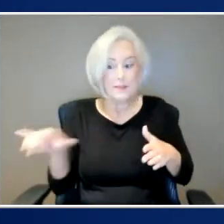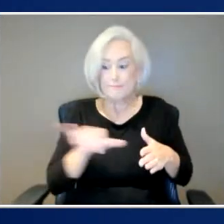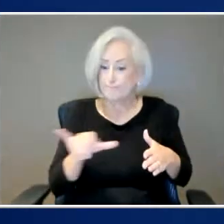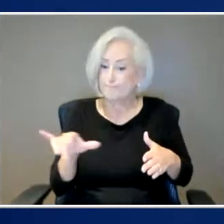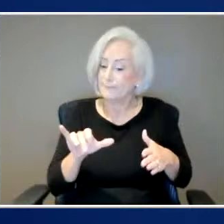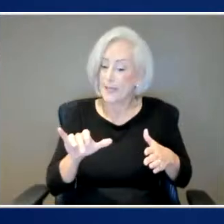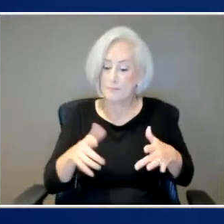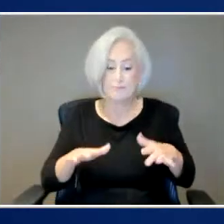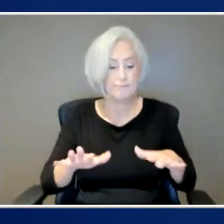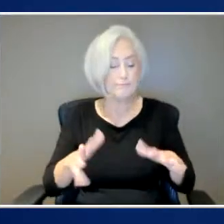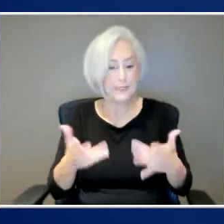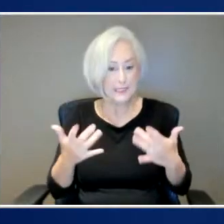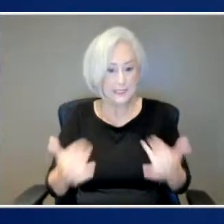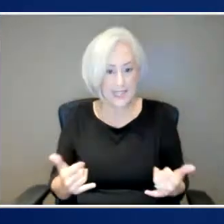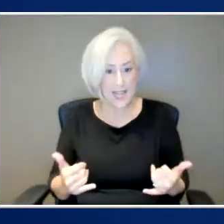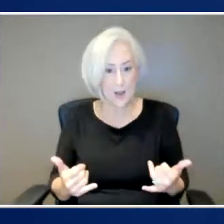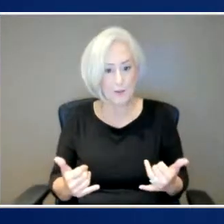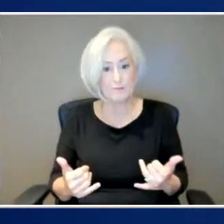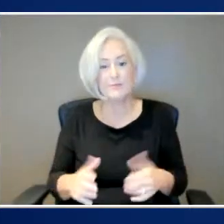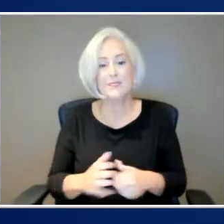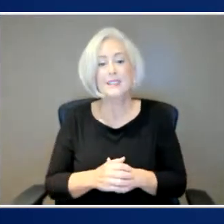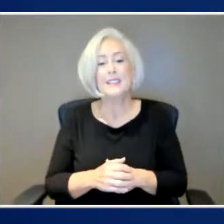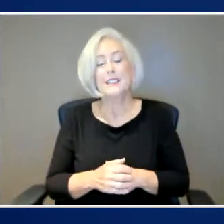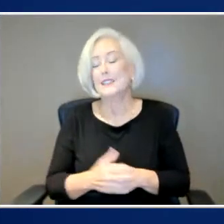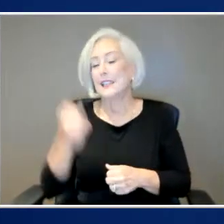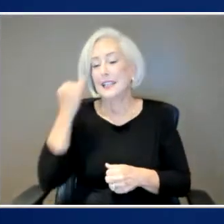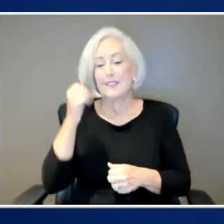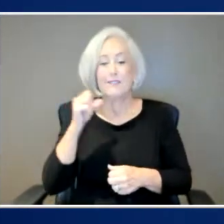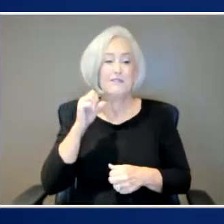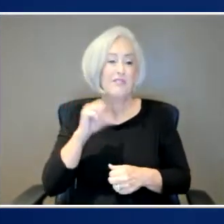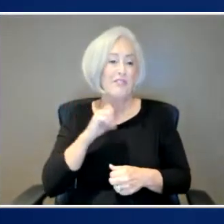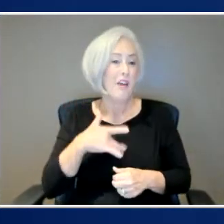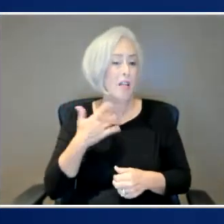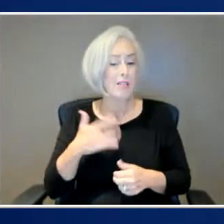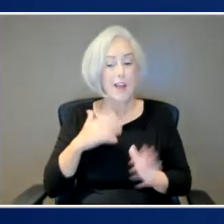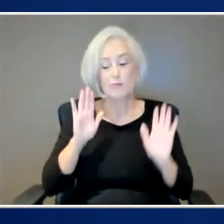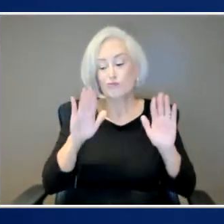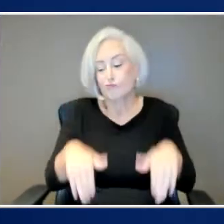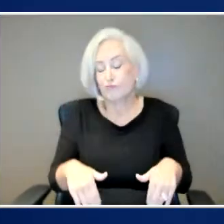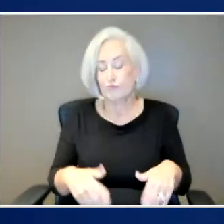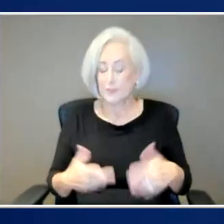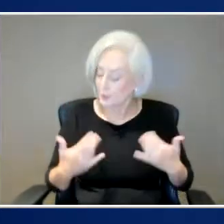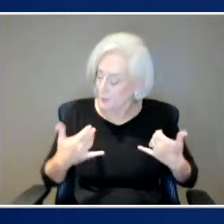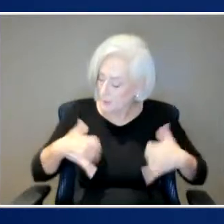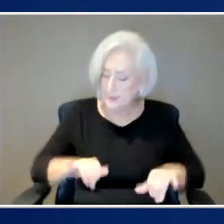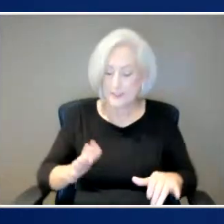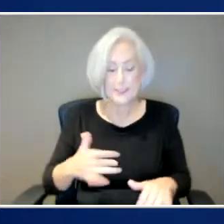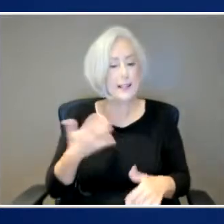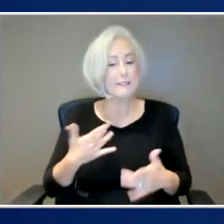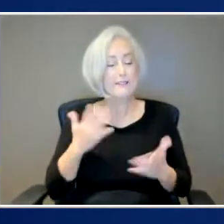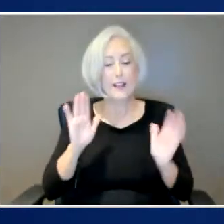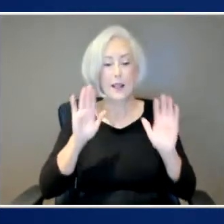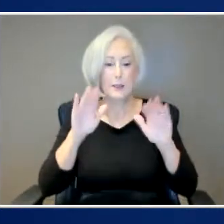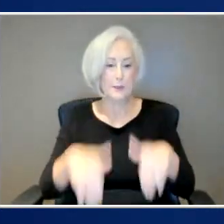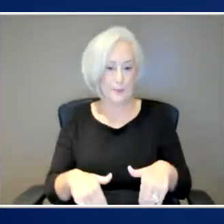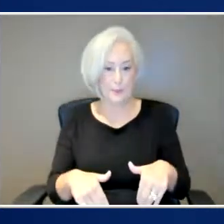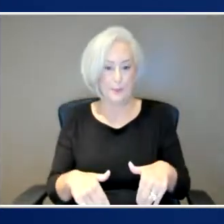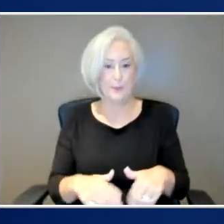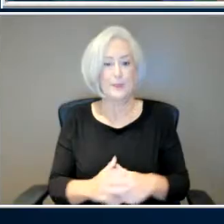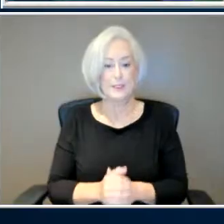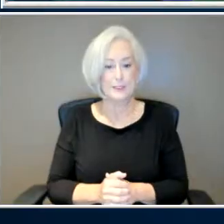before, however that happens, you're probably not too concerned now. So I think it's more important that we just center in ourselves and what we're actually feeling and going